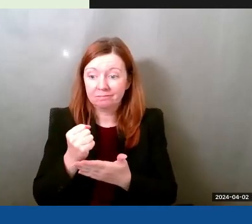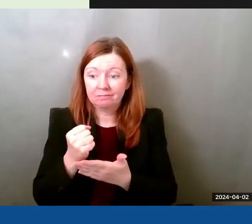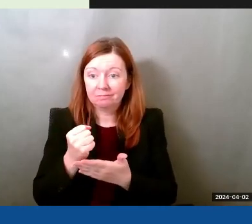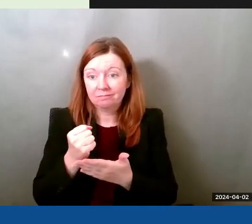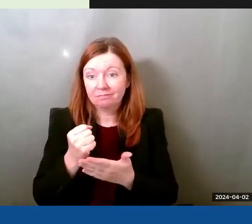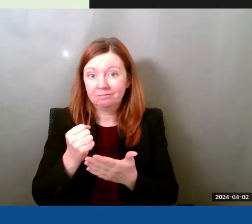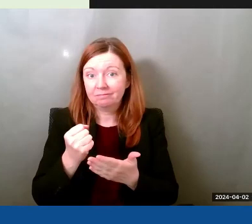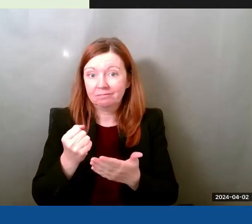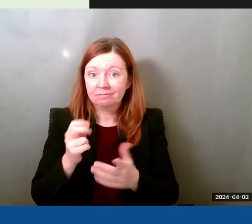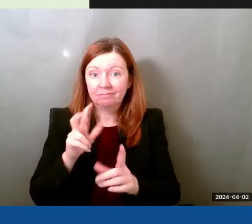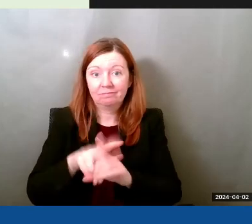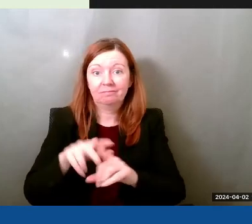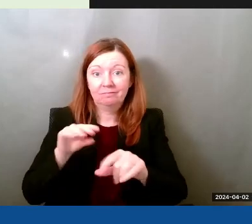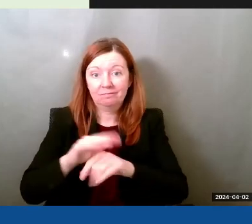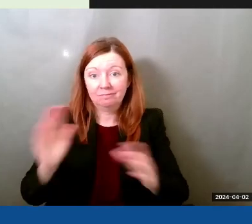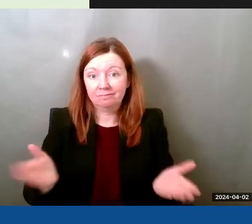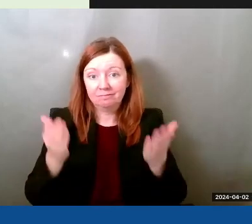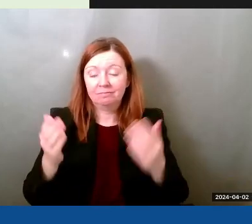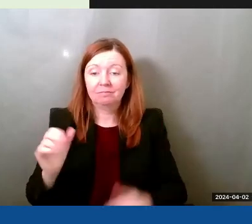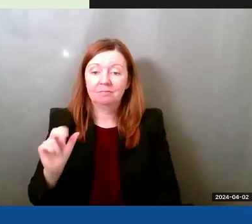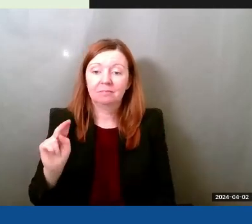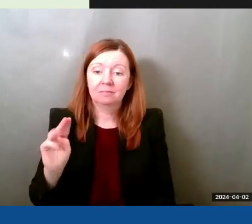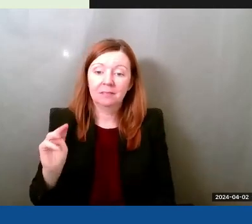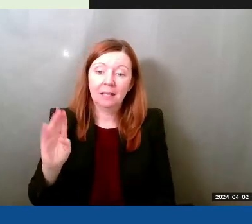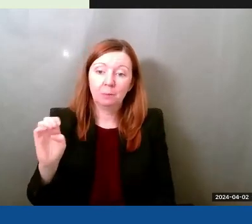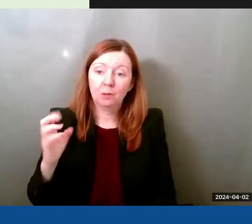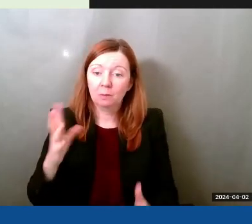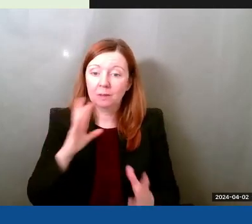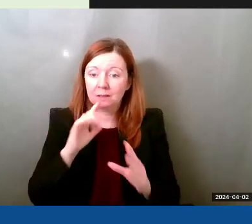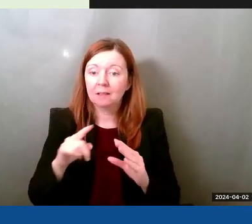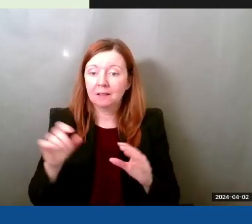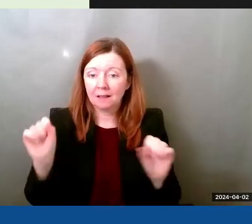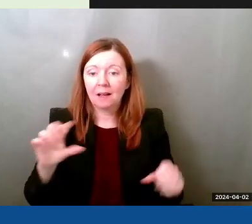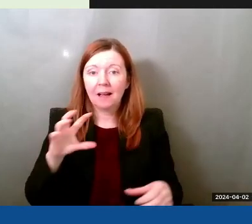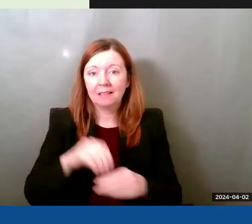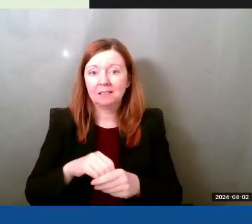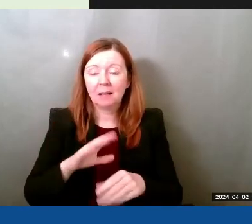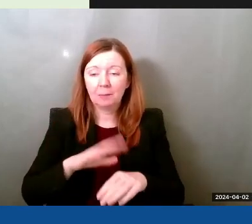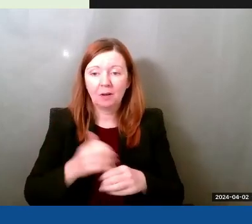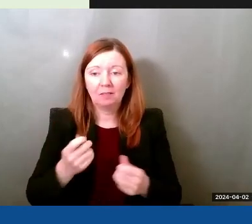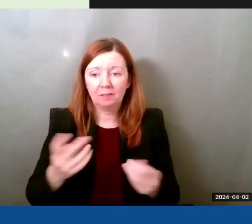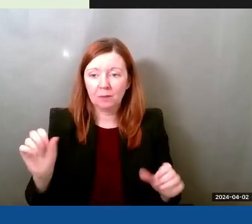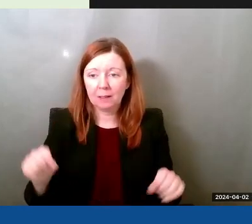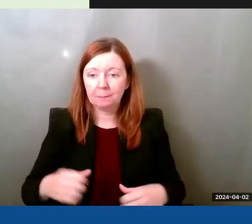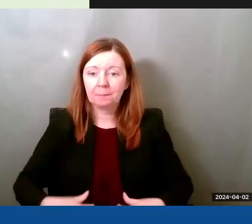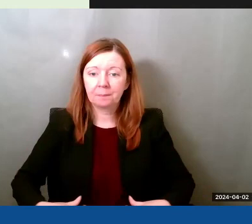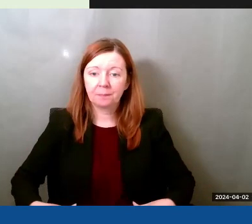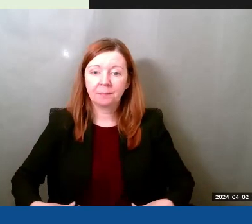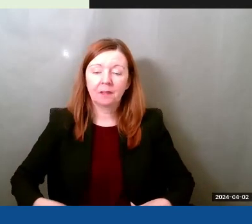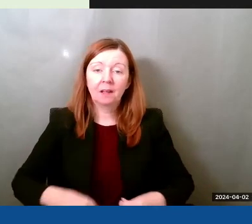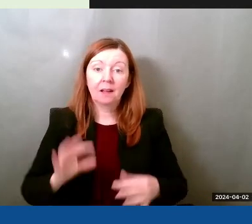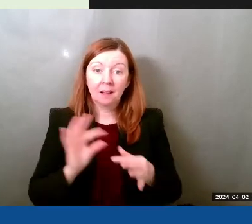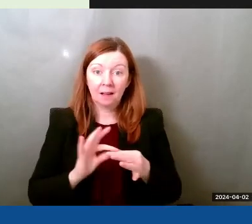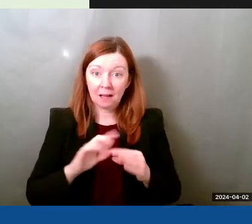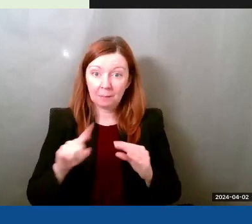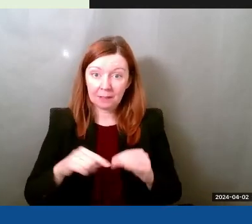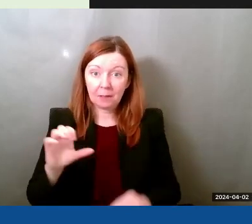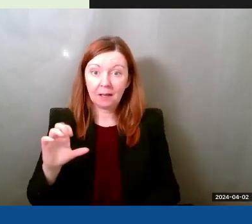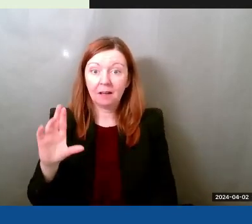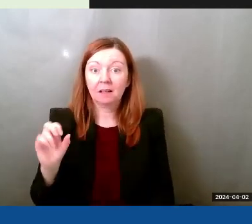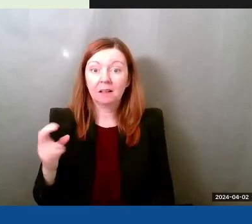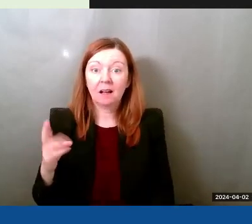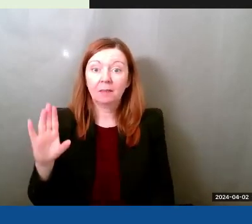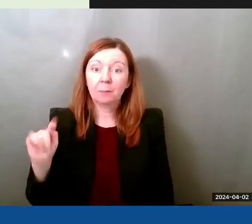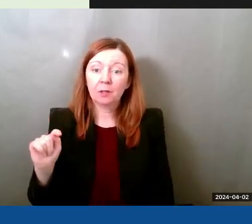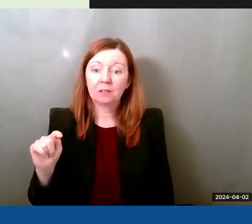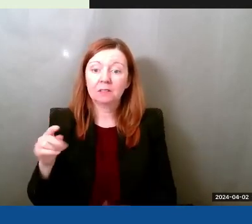building block. Anne-Marie, you want to speak to the Yeah, I could chime in on a few of them. I think there was a comment on Cuthbert Street being